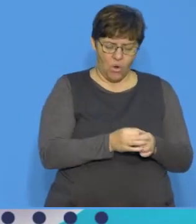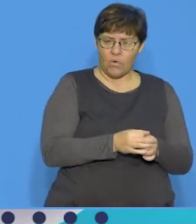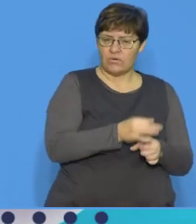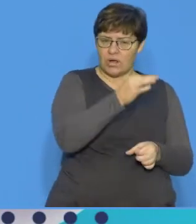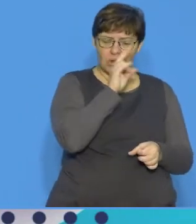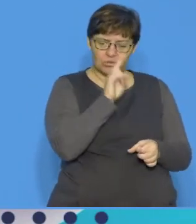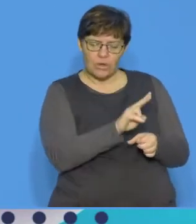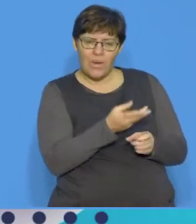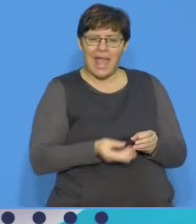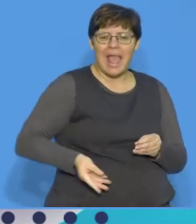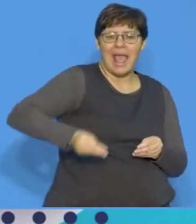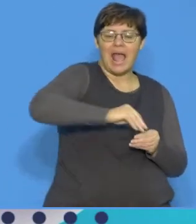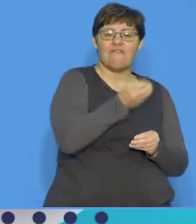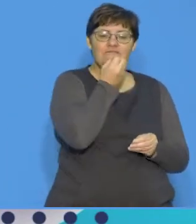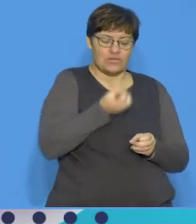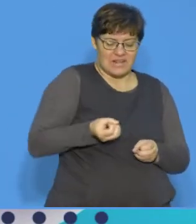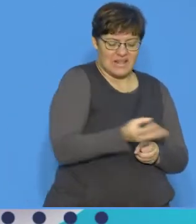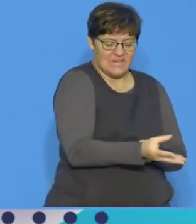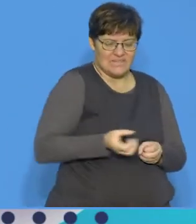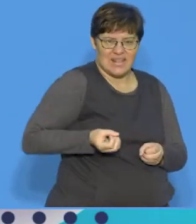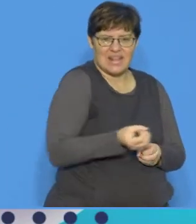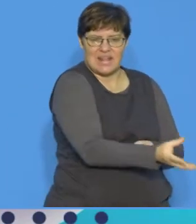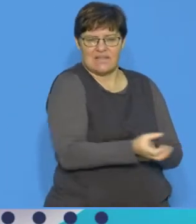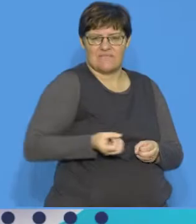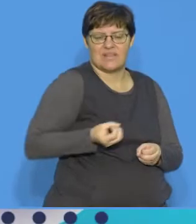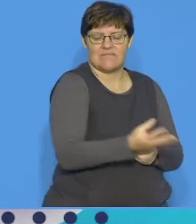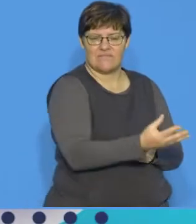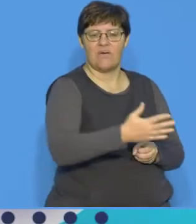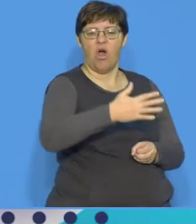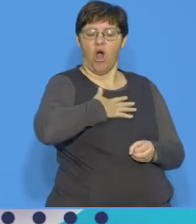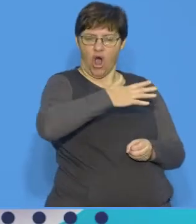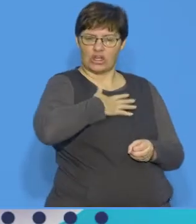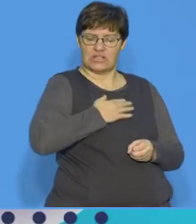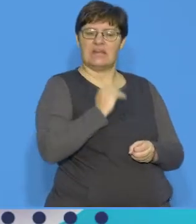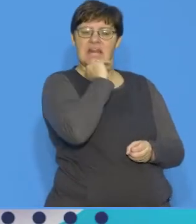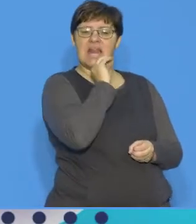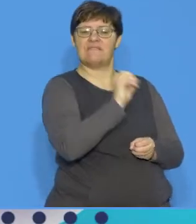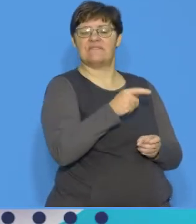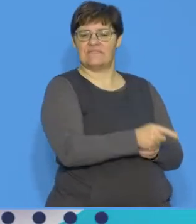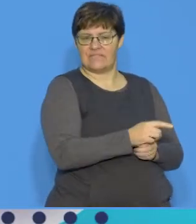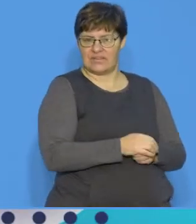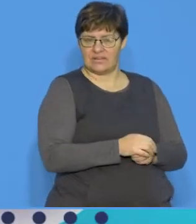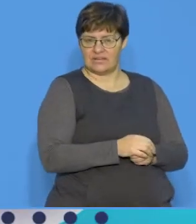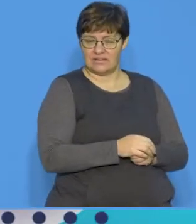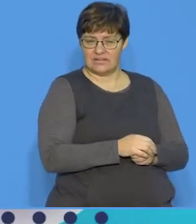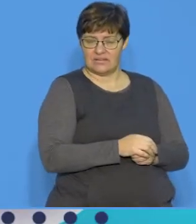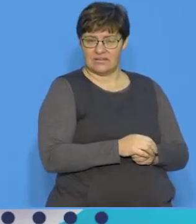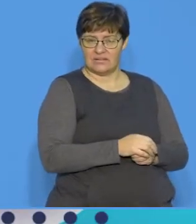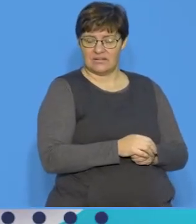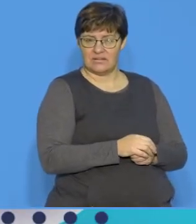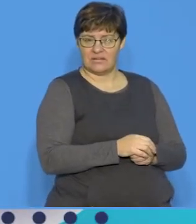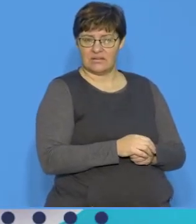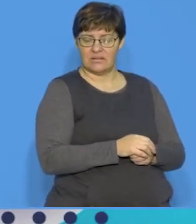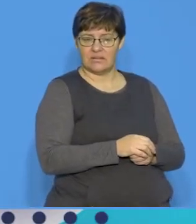adding food and we keep the oxygen rates high. We've removed all the kinds